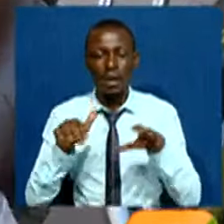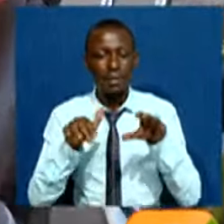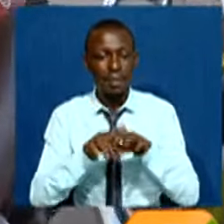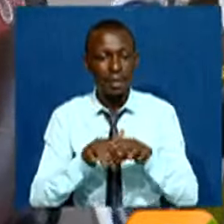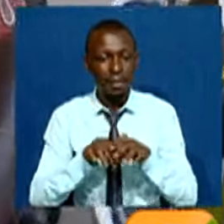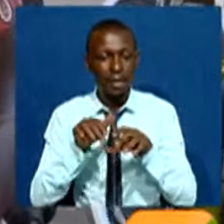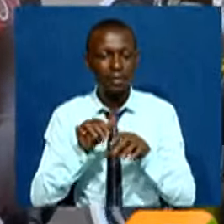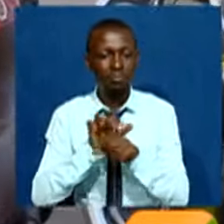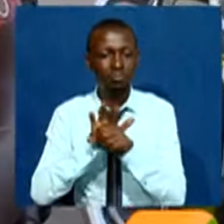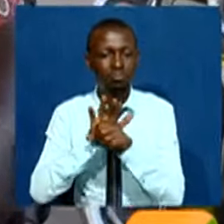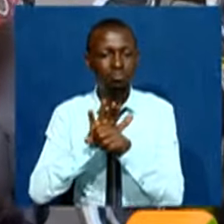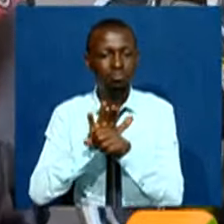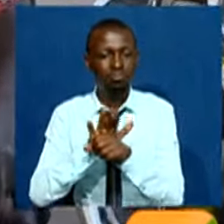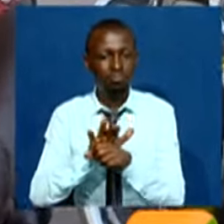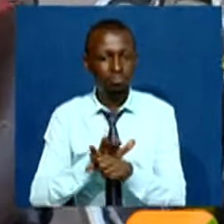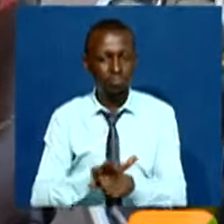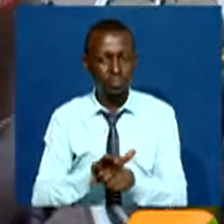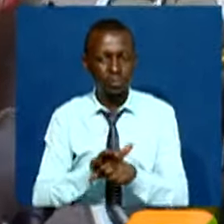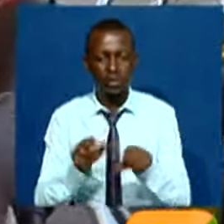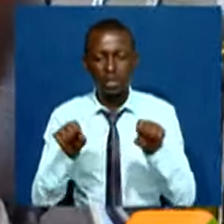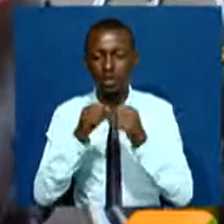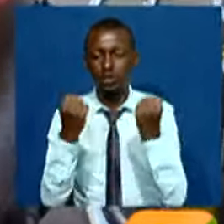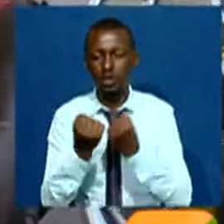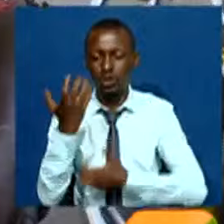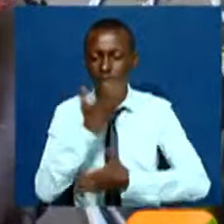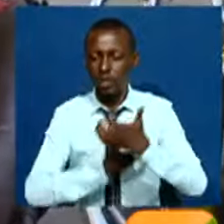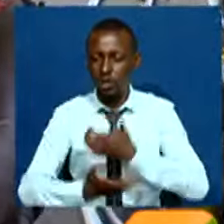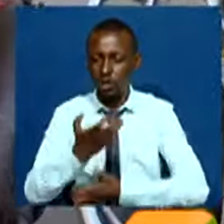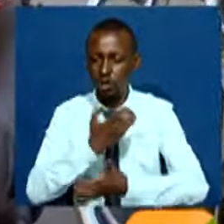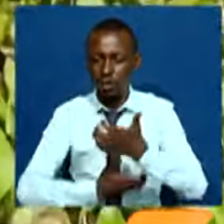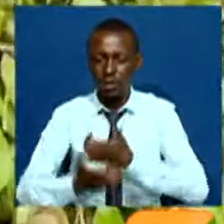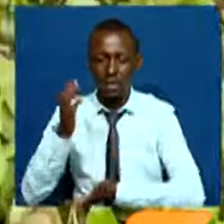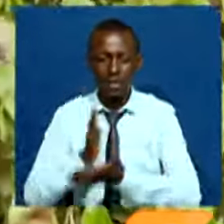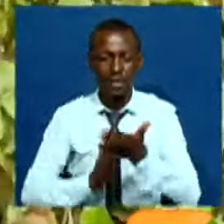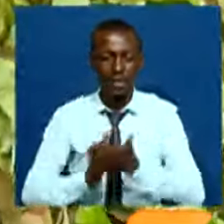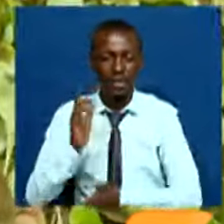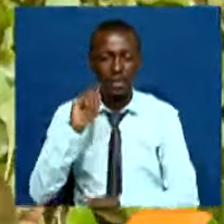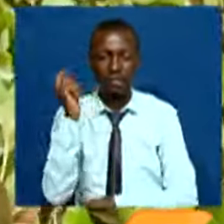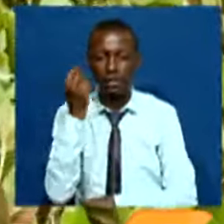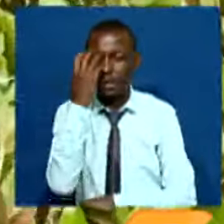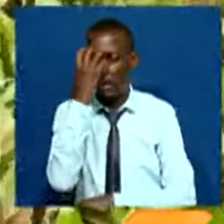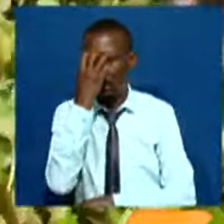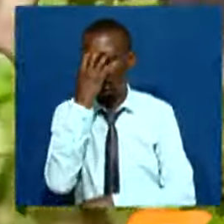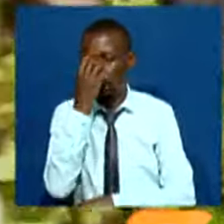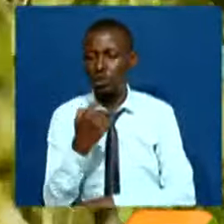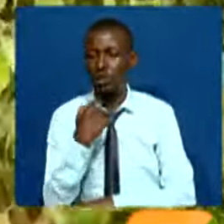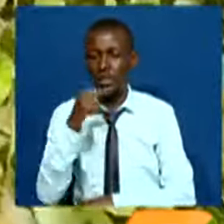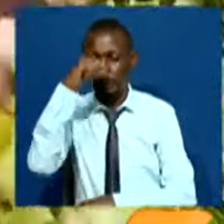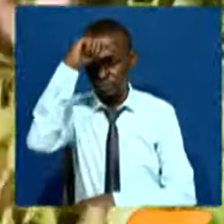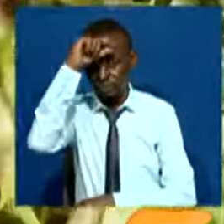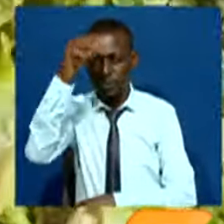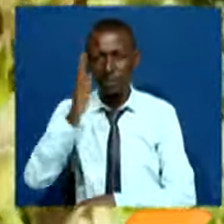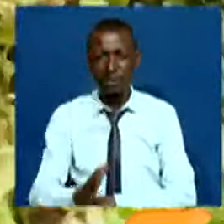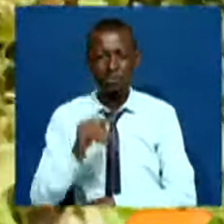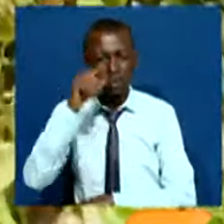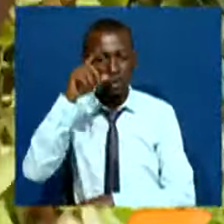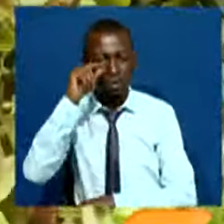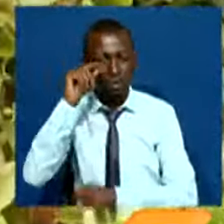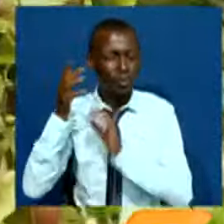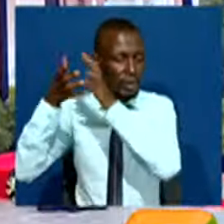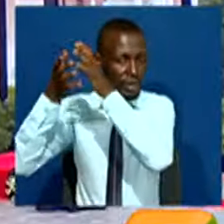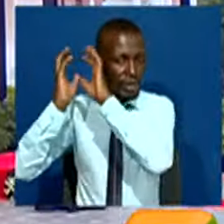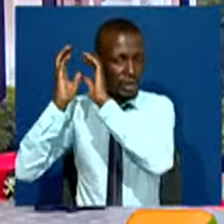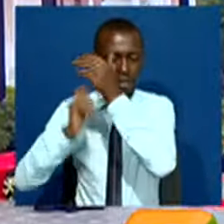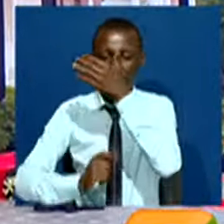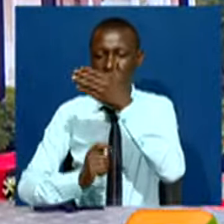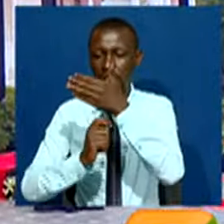fair administrative action and socio-economic rights. President William Ruto called the governors of Mombasa, Kilifi, and Taita